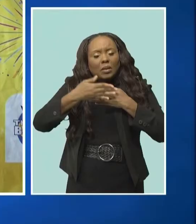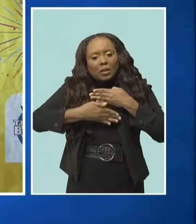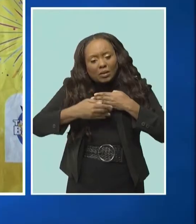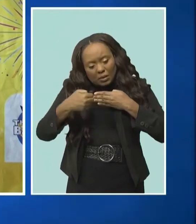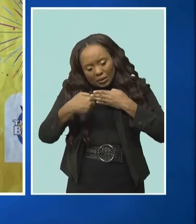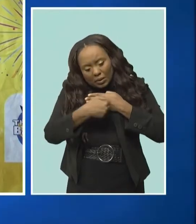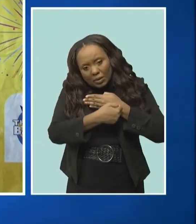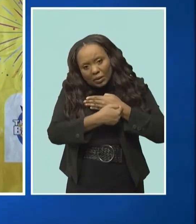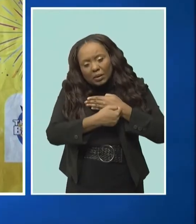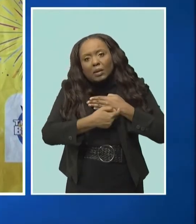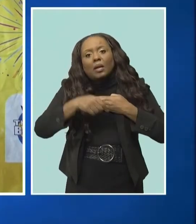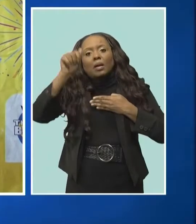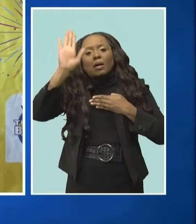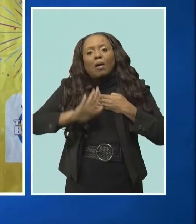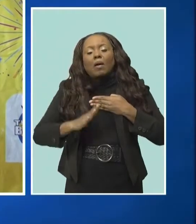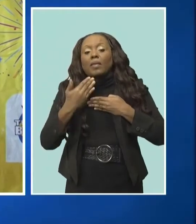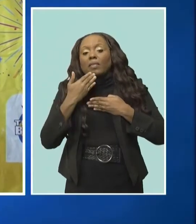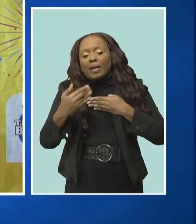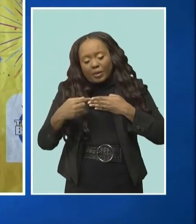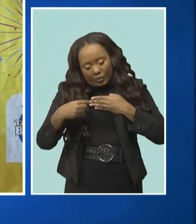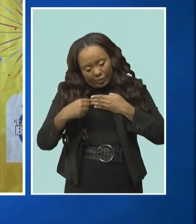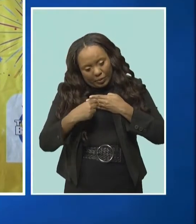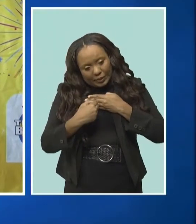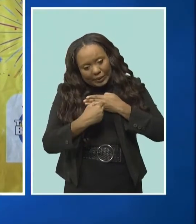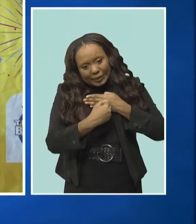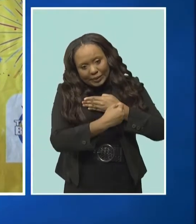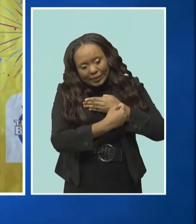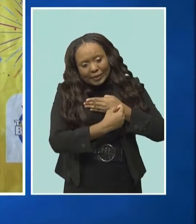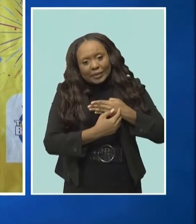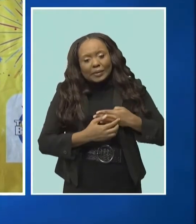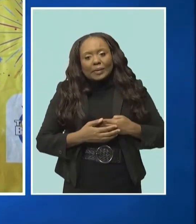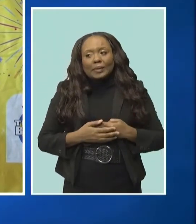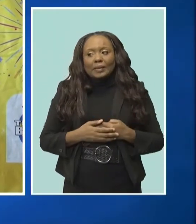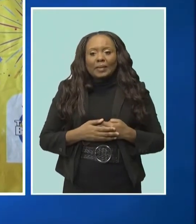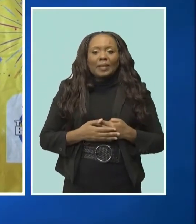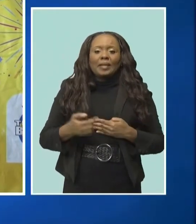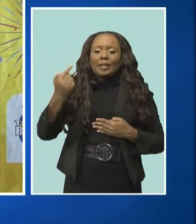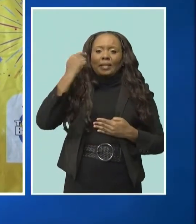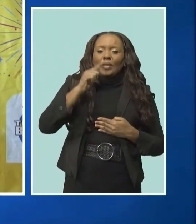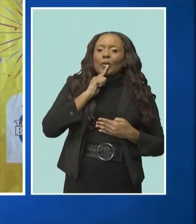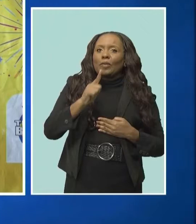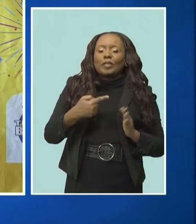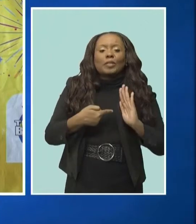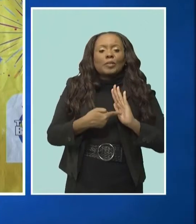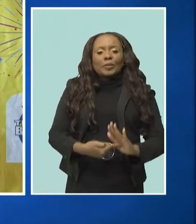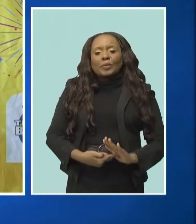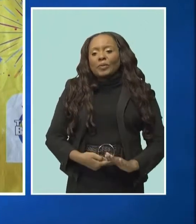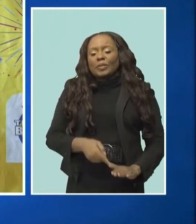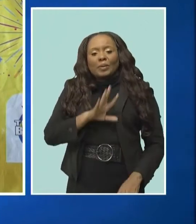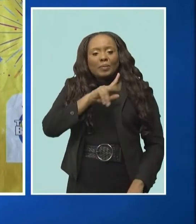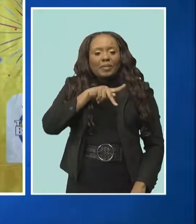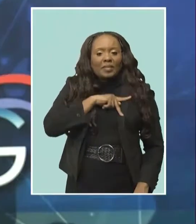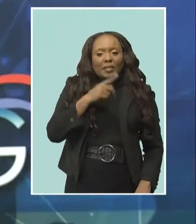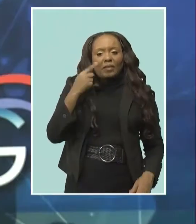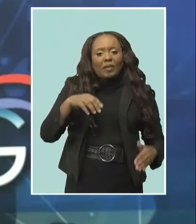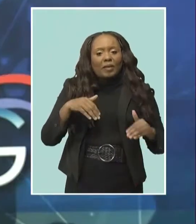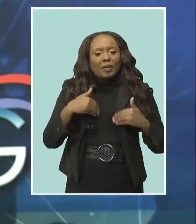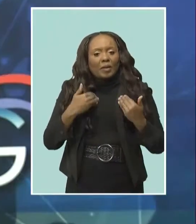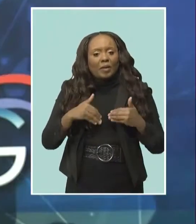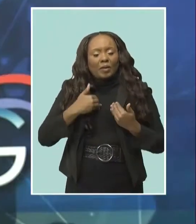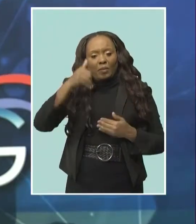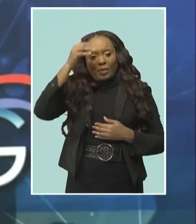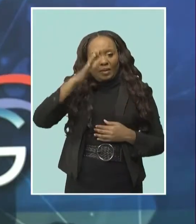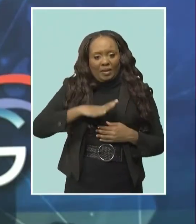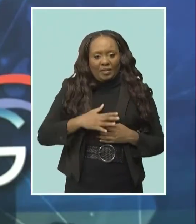God, thank you. I think it is reflective of the personality of the young man.